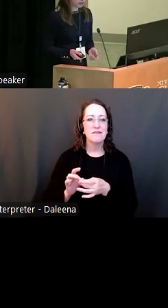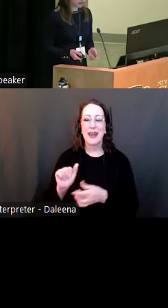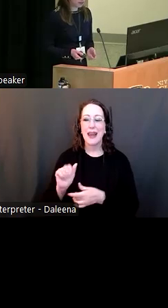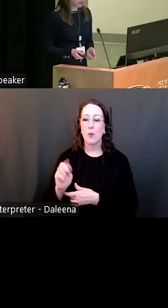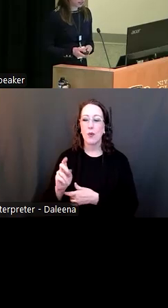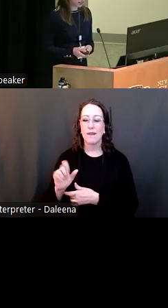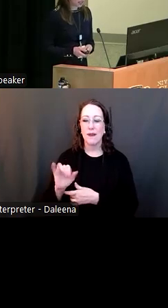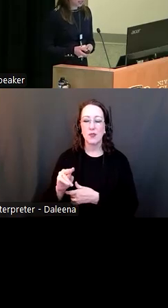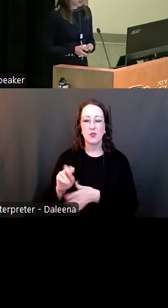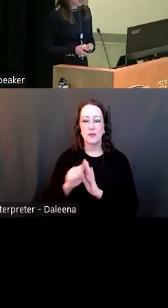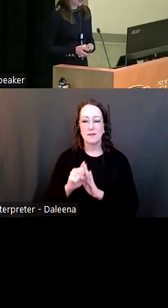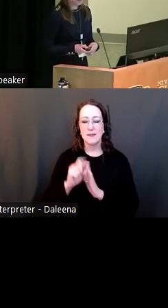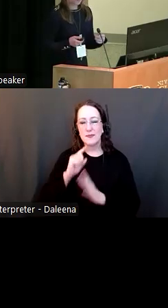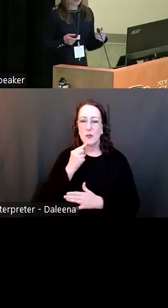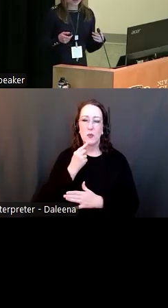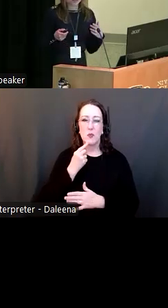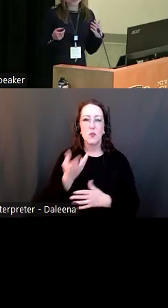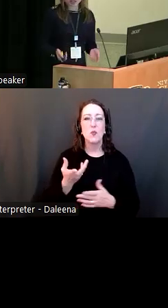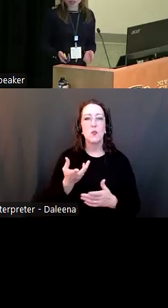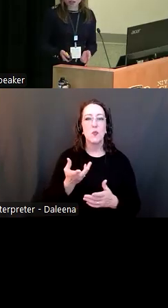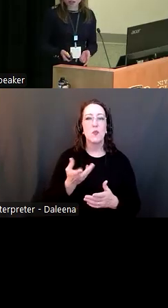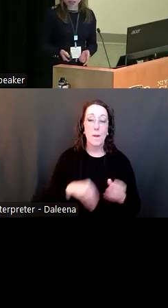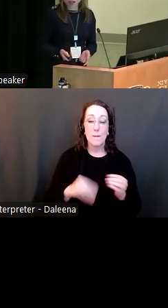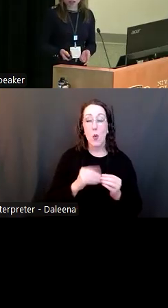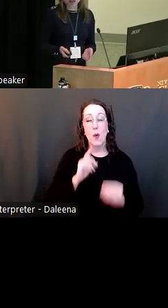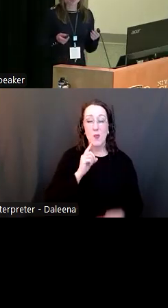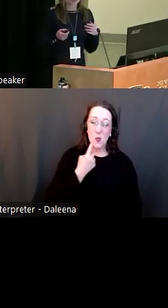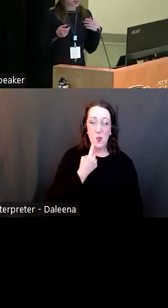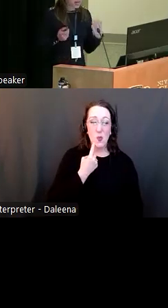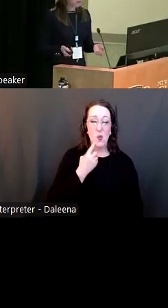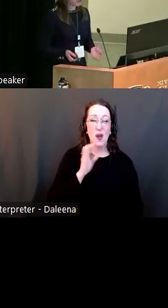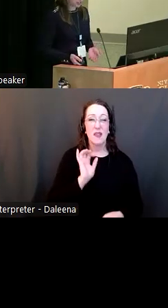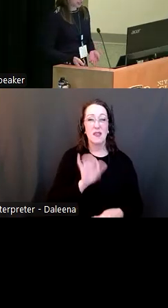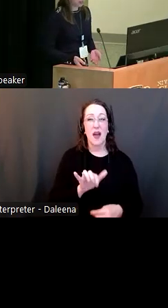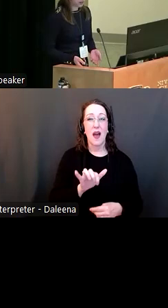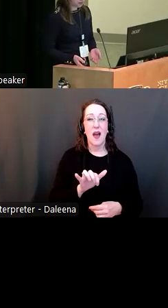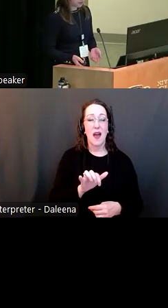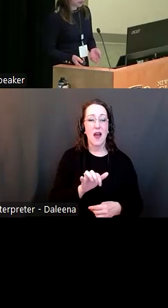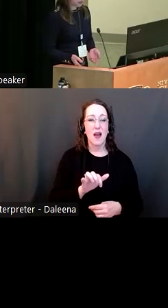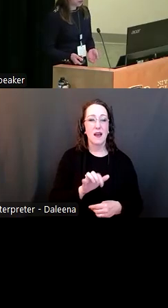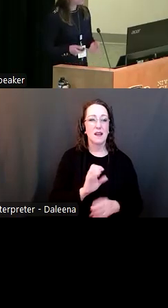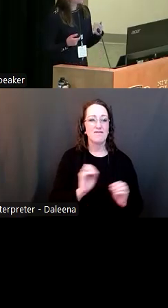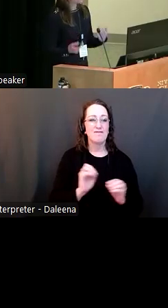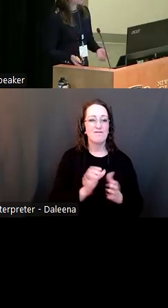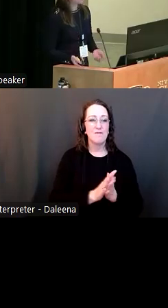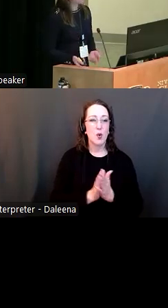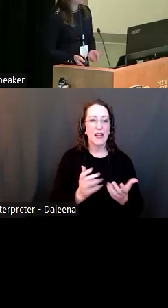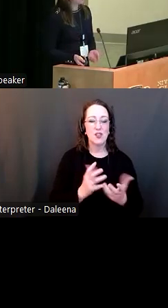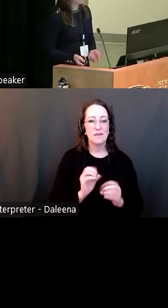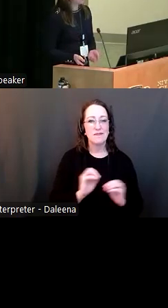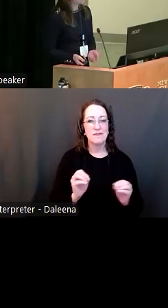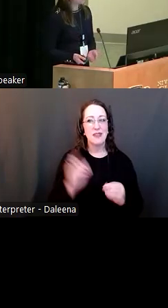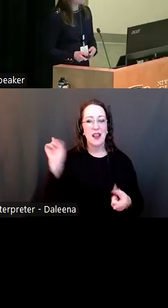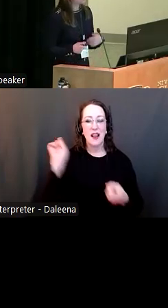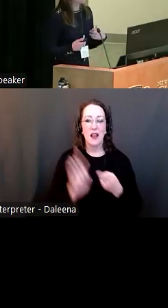severity. The more severe their amotivation symptoms, the fewer choices they